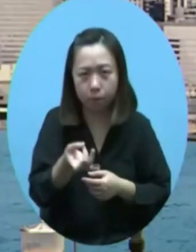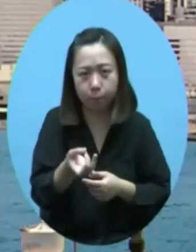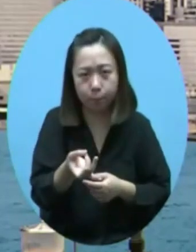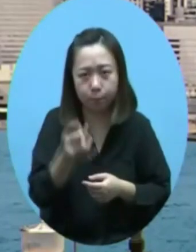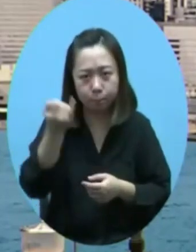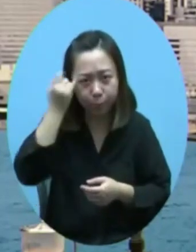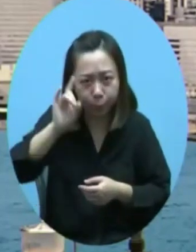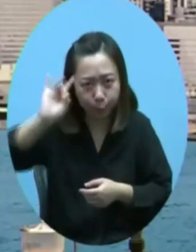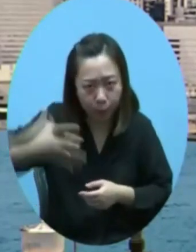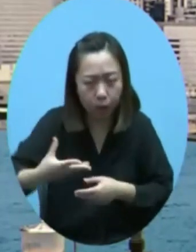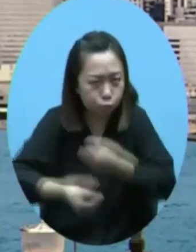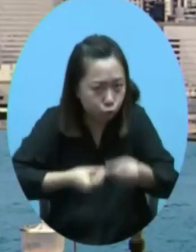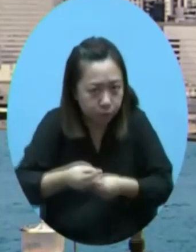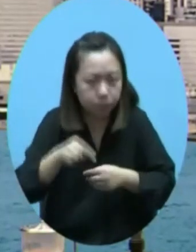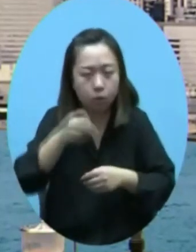because